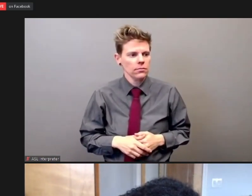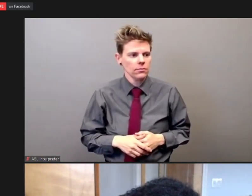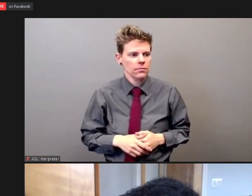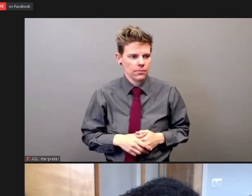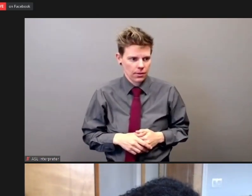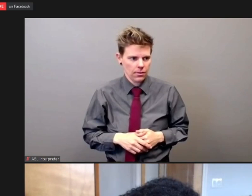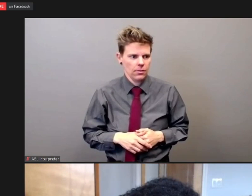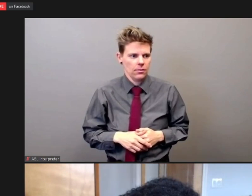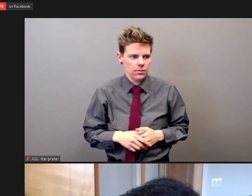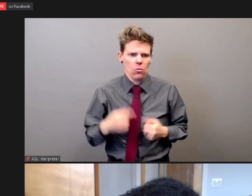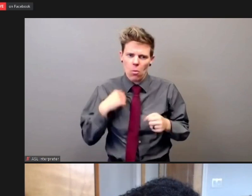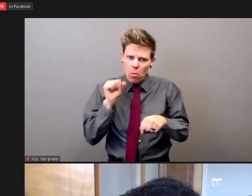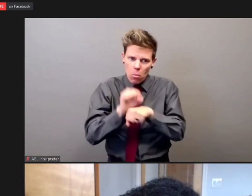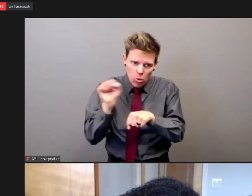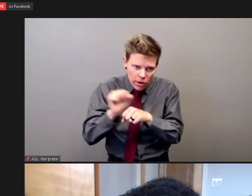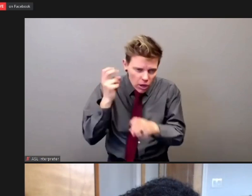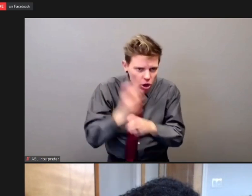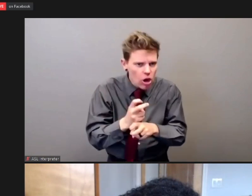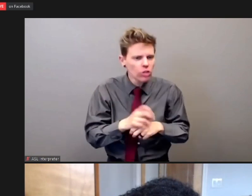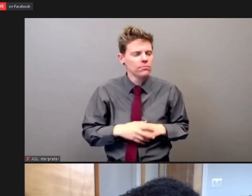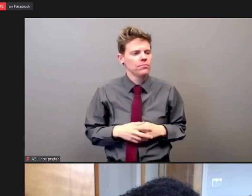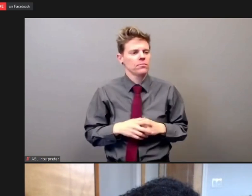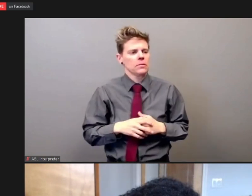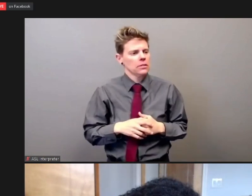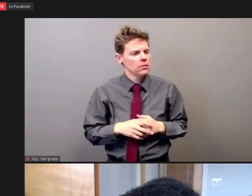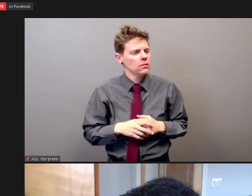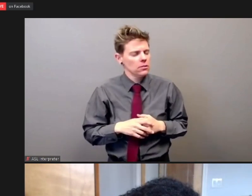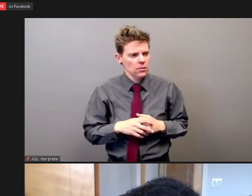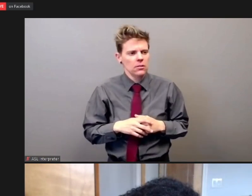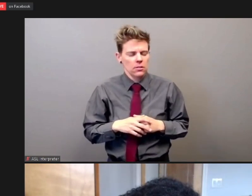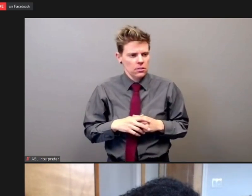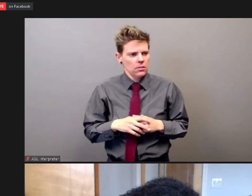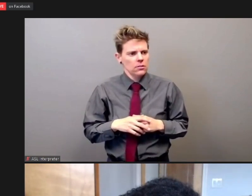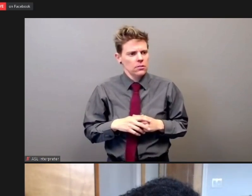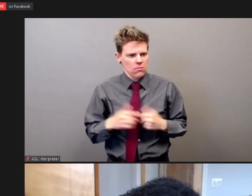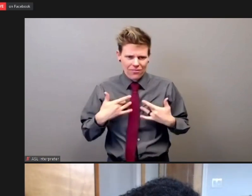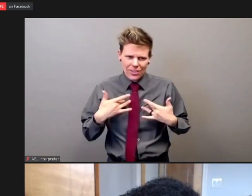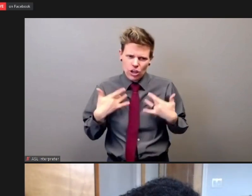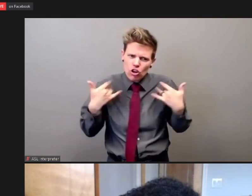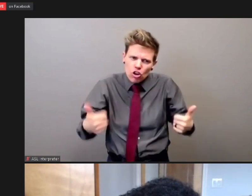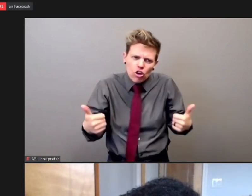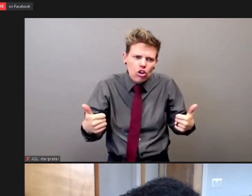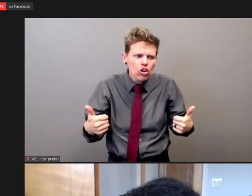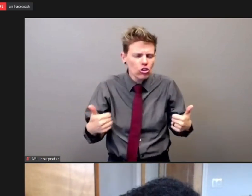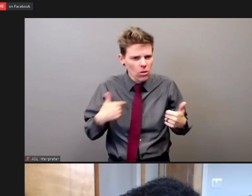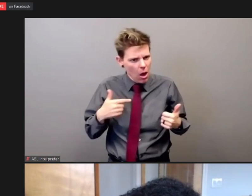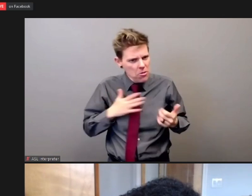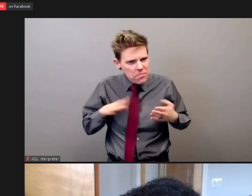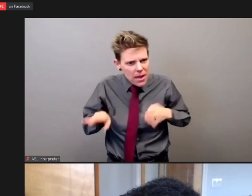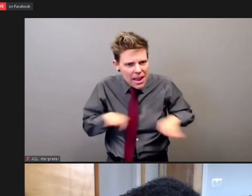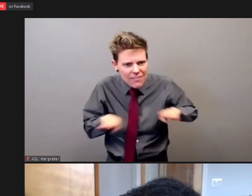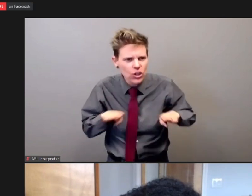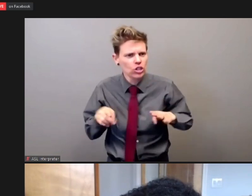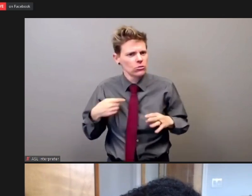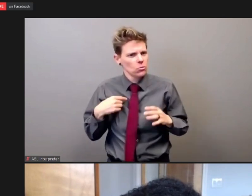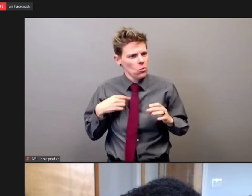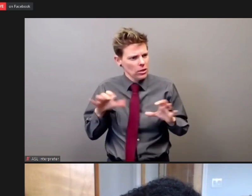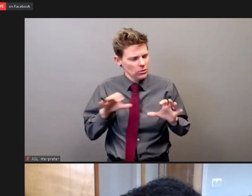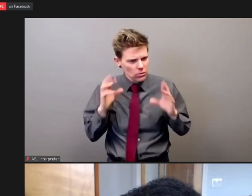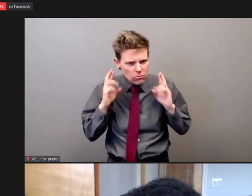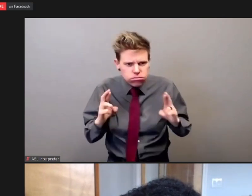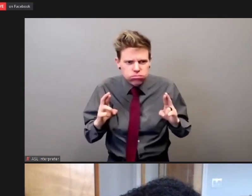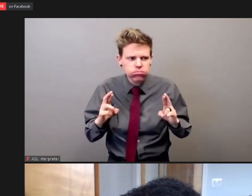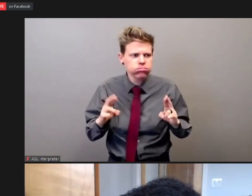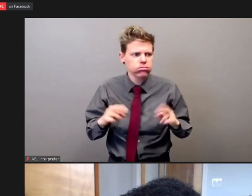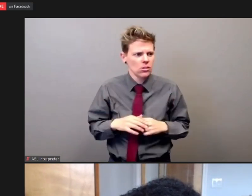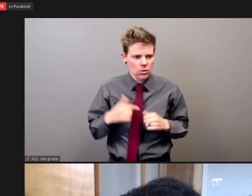I feel really good about the safe practices. And I am hopeful that all of our local school districts